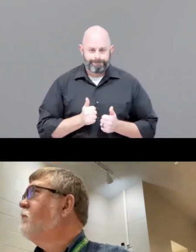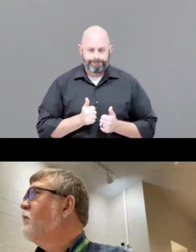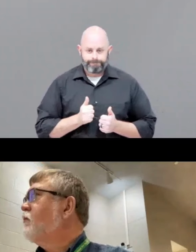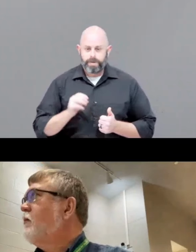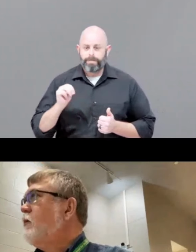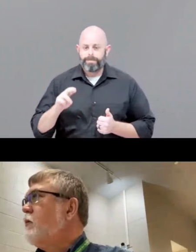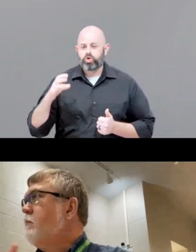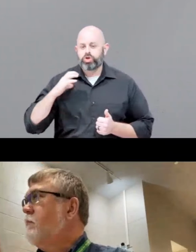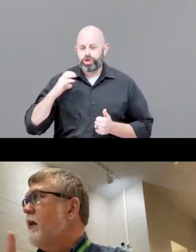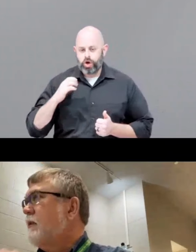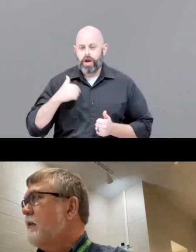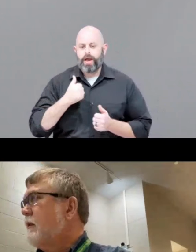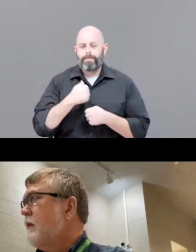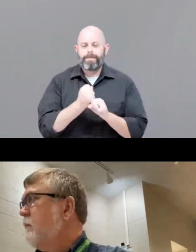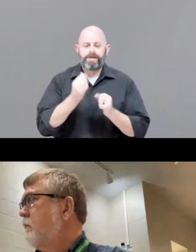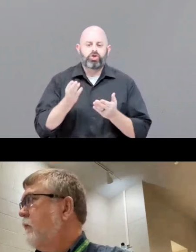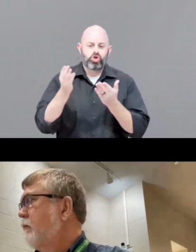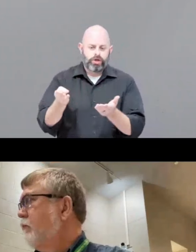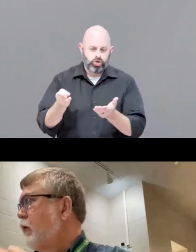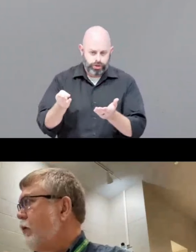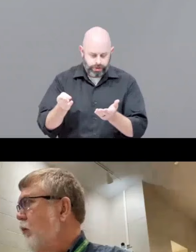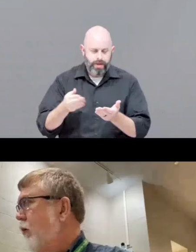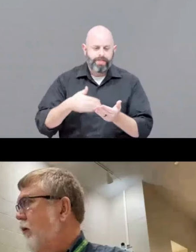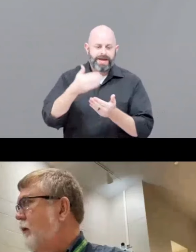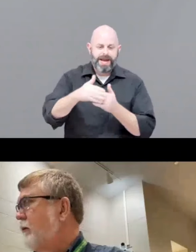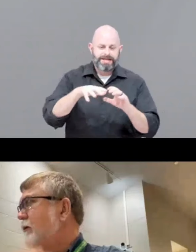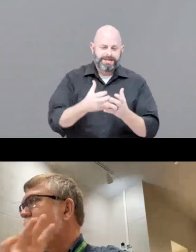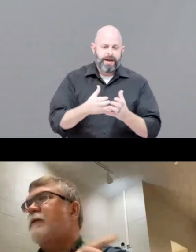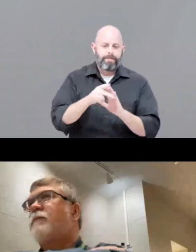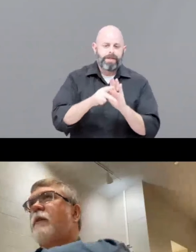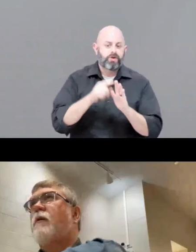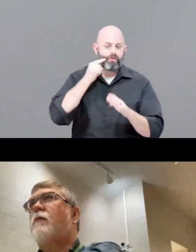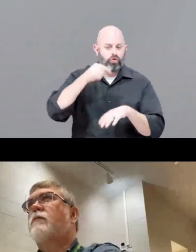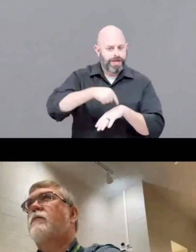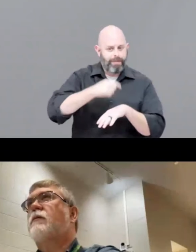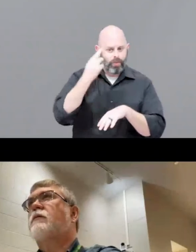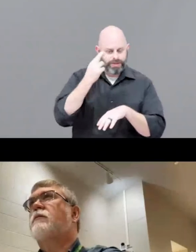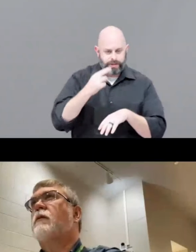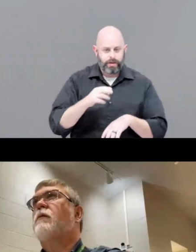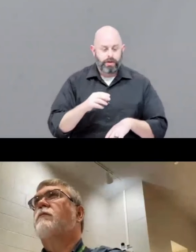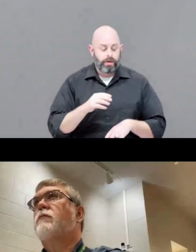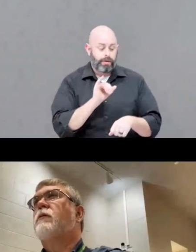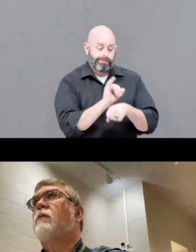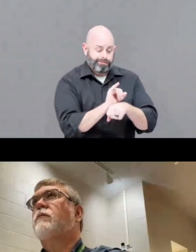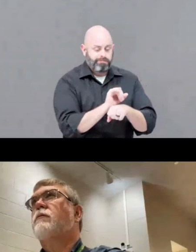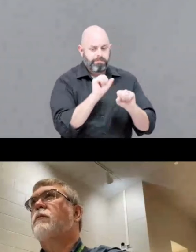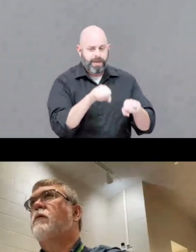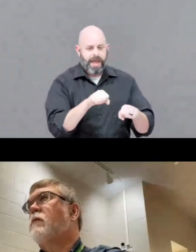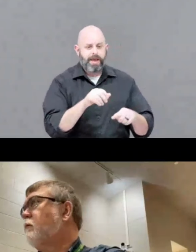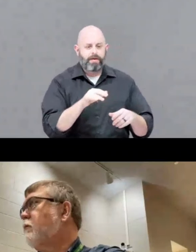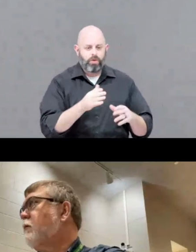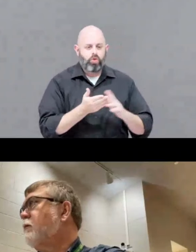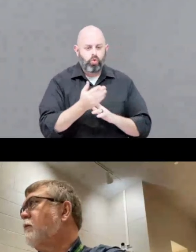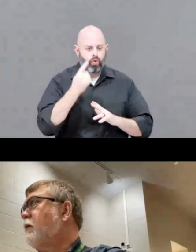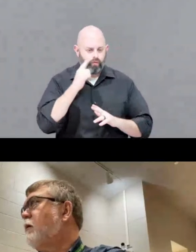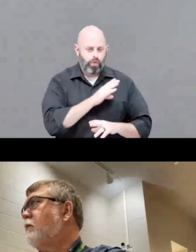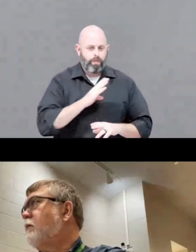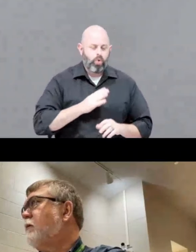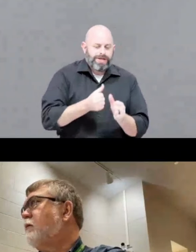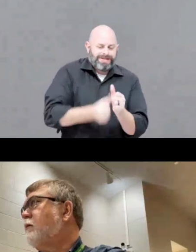Mr. Chair, if I might make a suggestion on the next set of policies for time's sake, Ms. Iannucci could go through for the board each